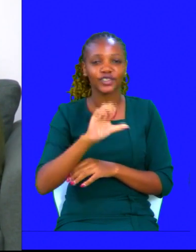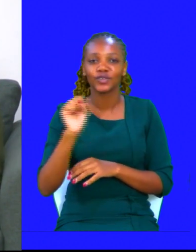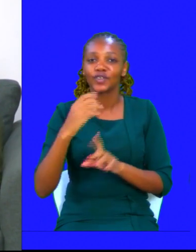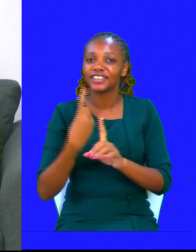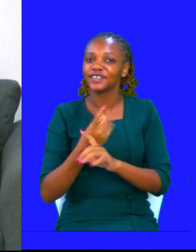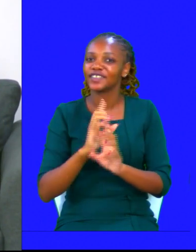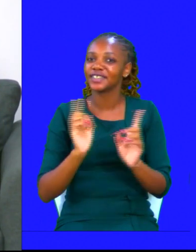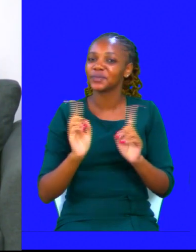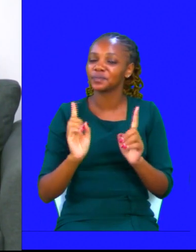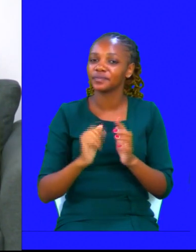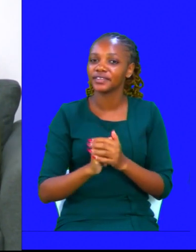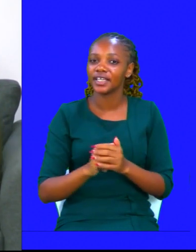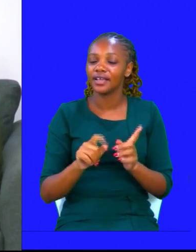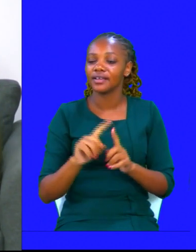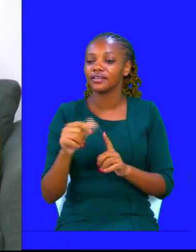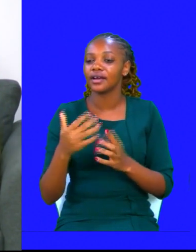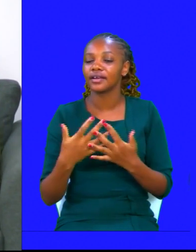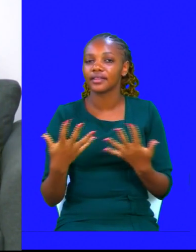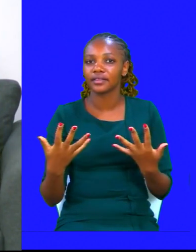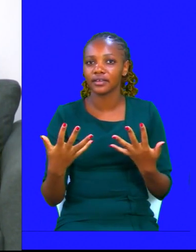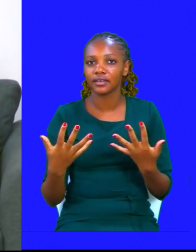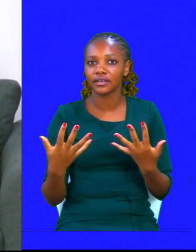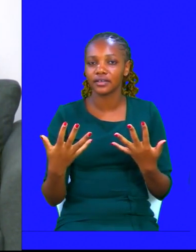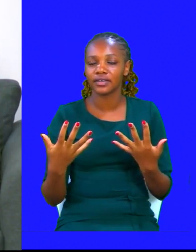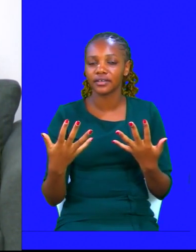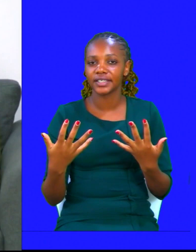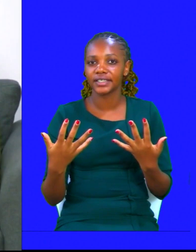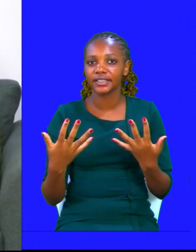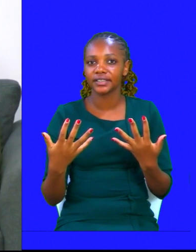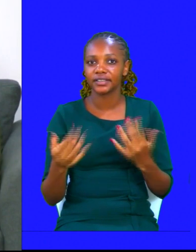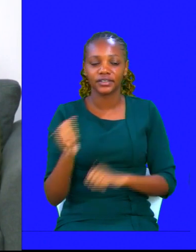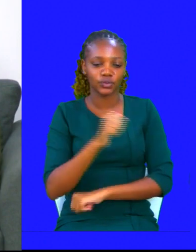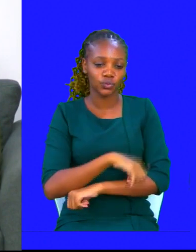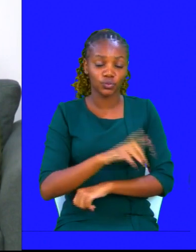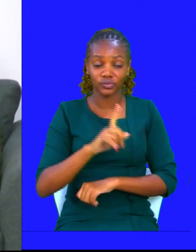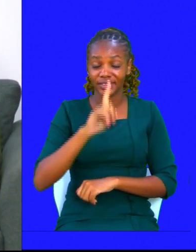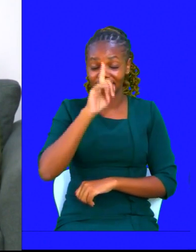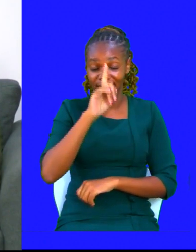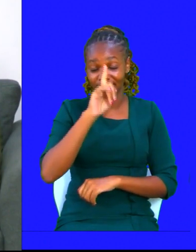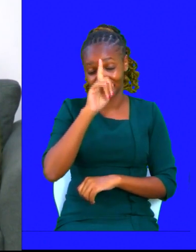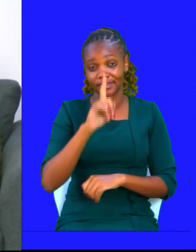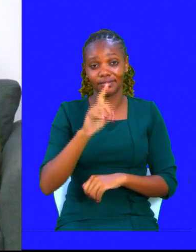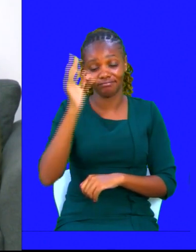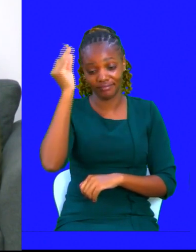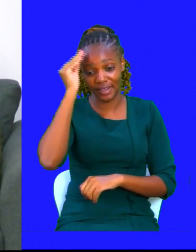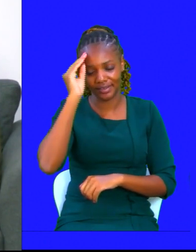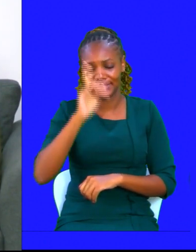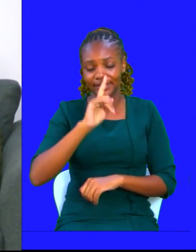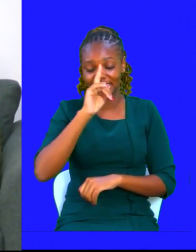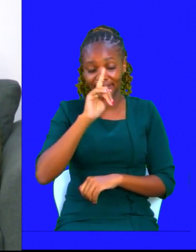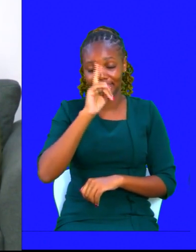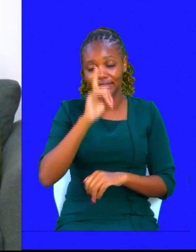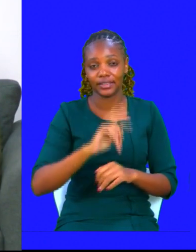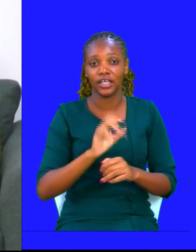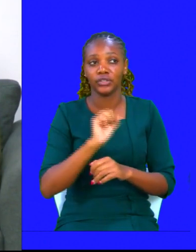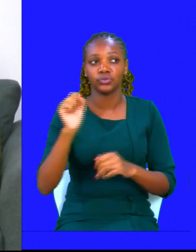True. And another thing was, the school was very serious when it came to academics. So there was a lot